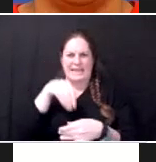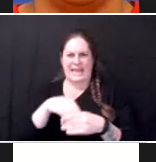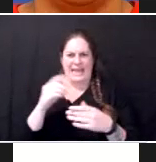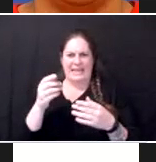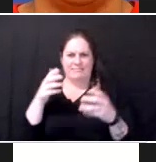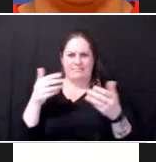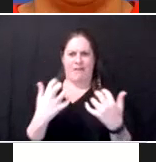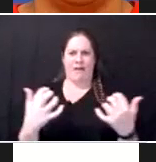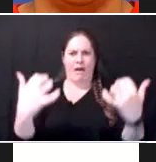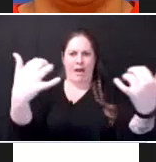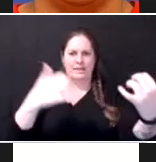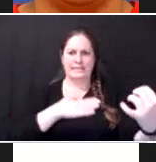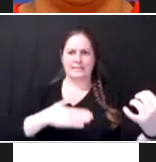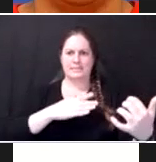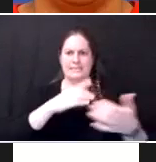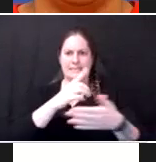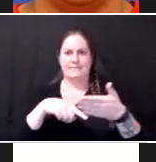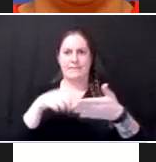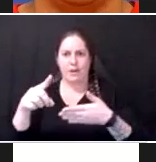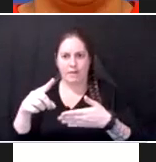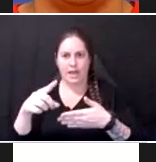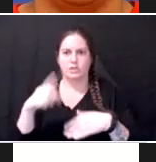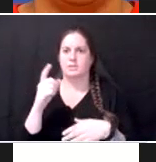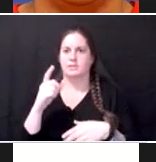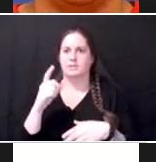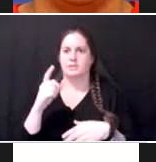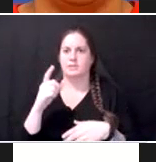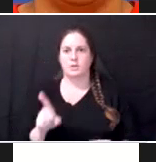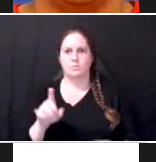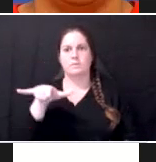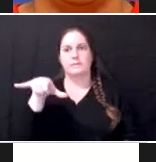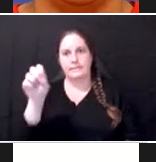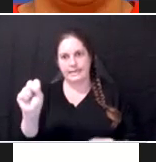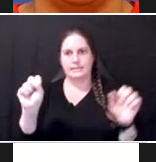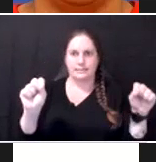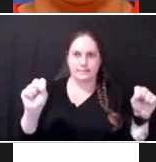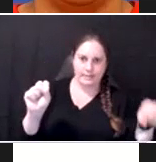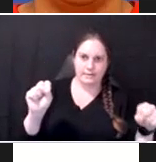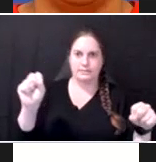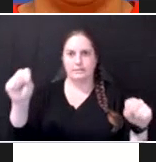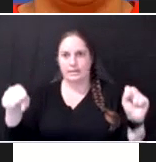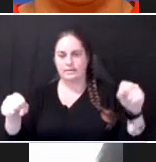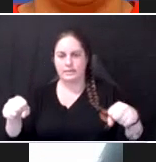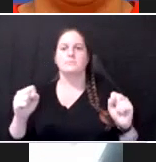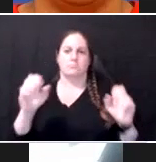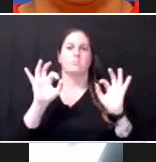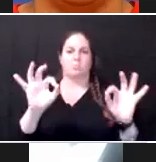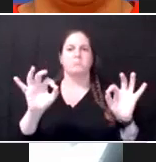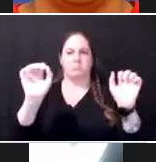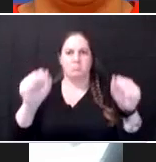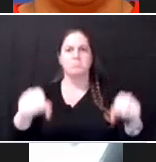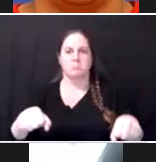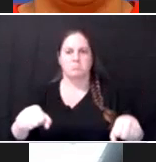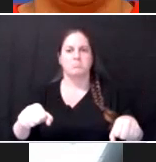verify that for me? Just simply unmute and say yes, that you can Yeah, see we can what see I'm it. sharing. All right, thank you very much.